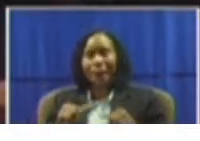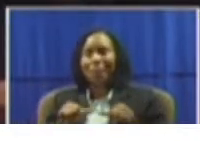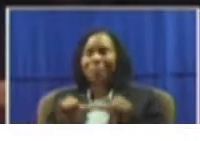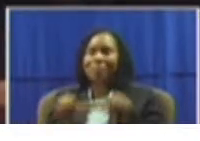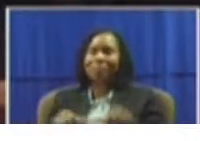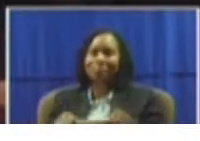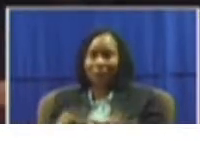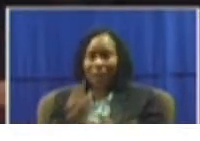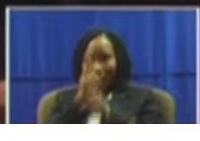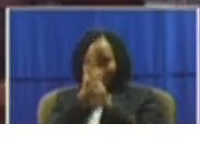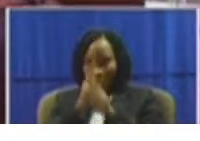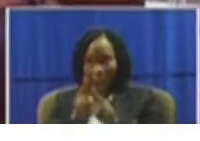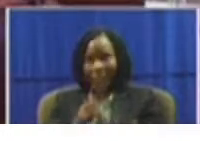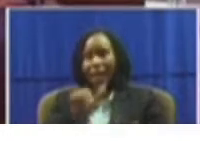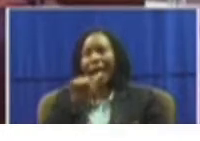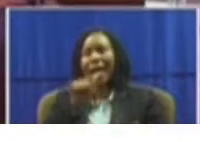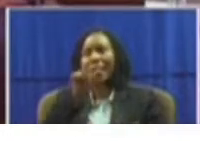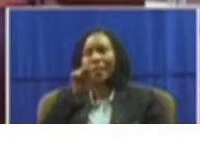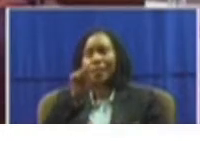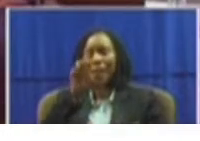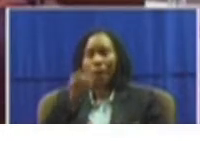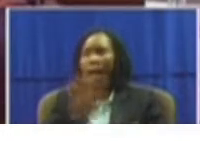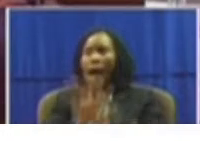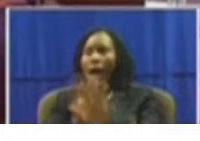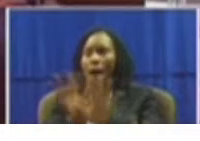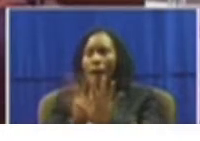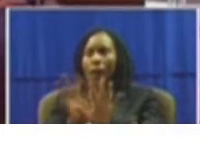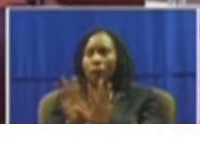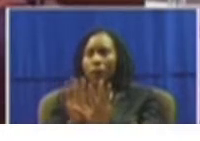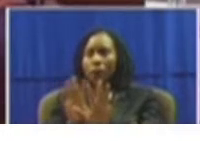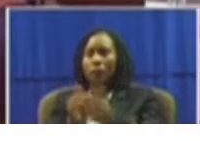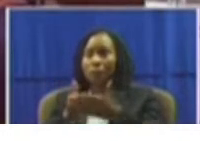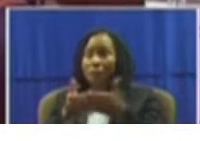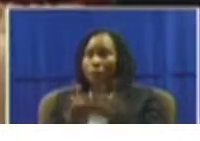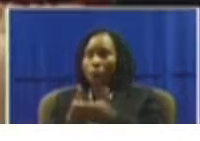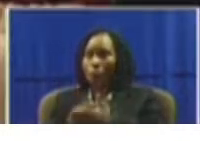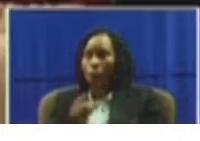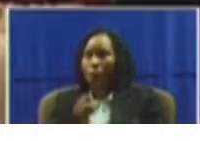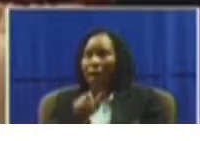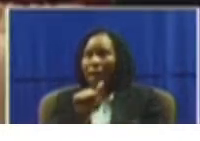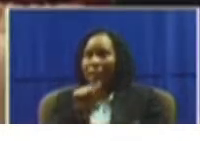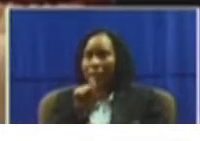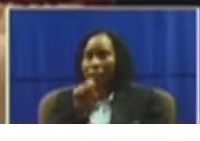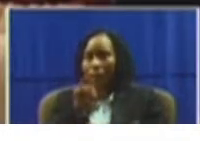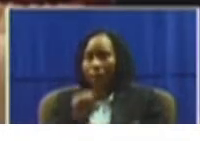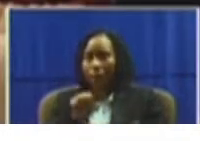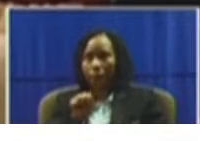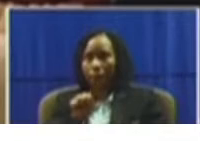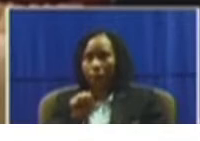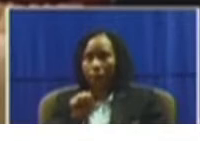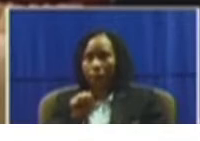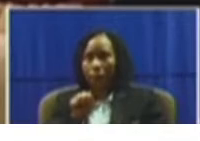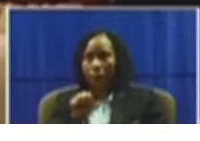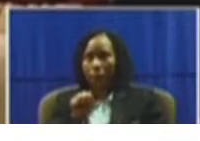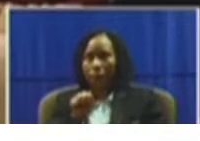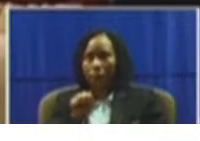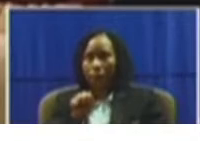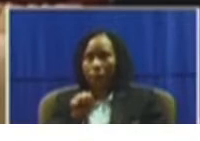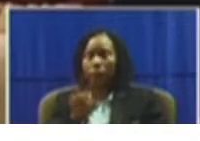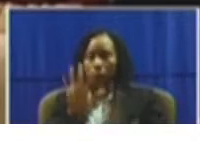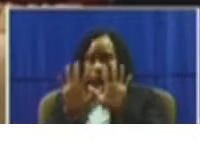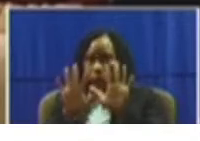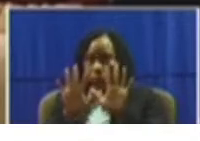recognize the ATM? No. Before that, can we just define the rules of the